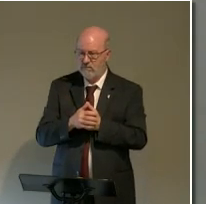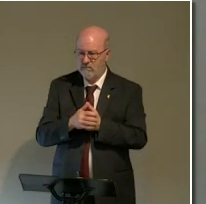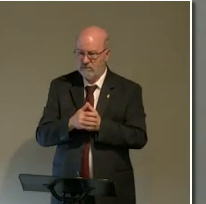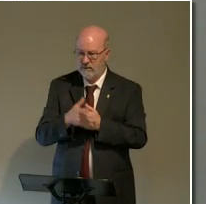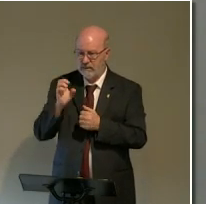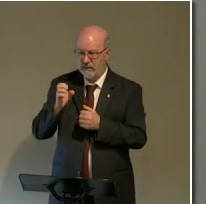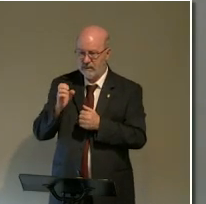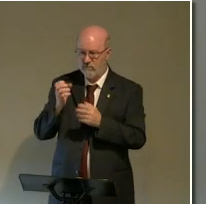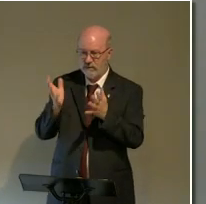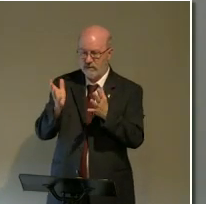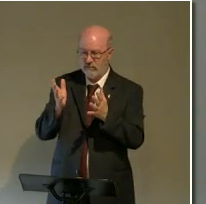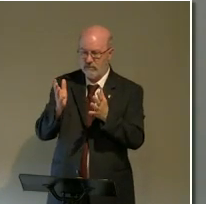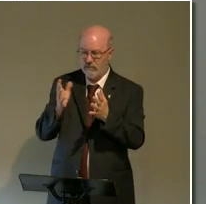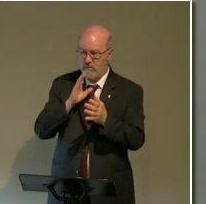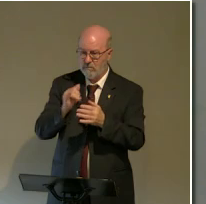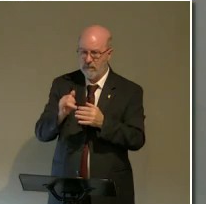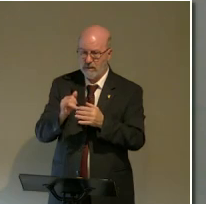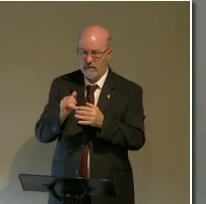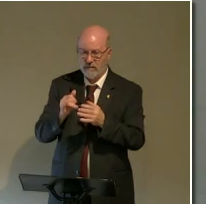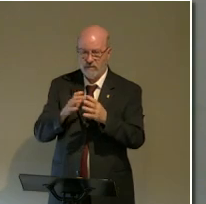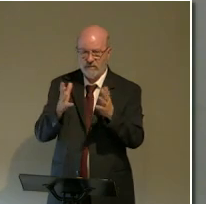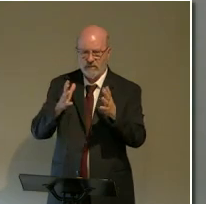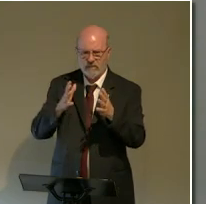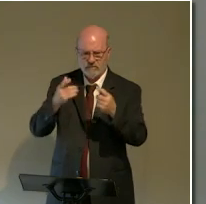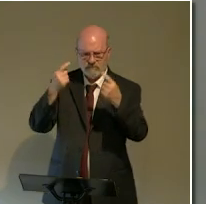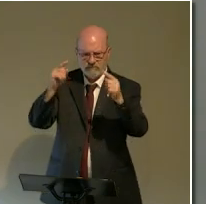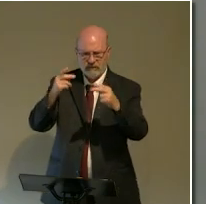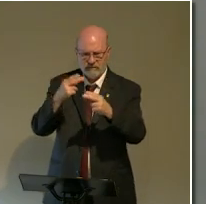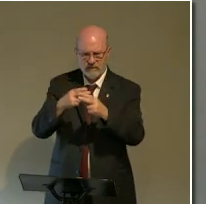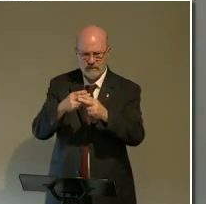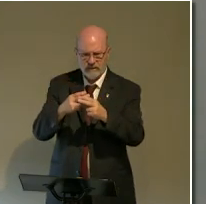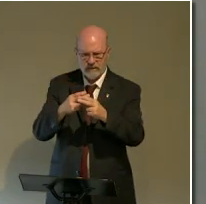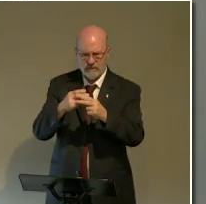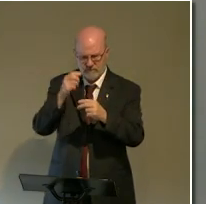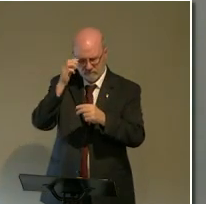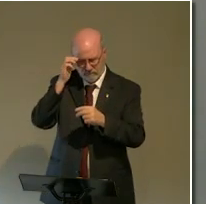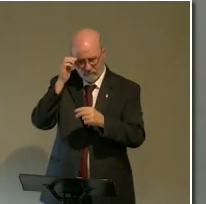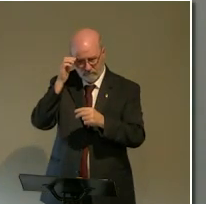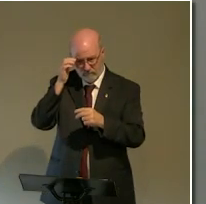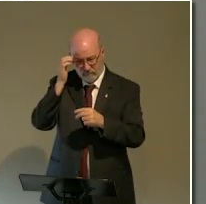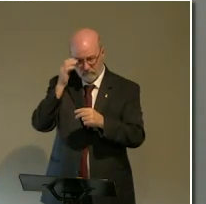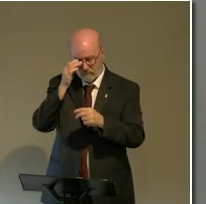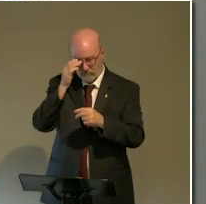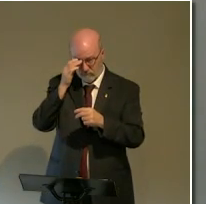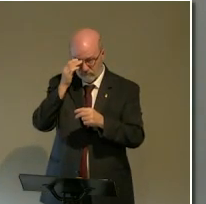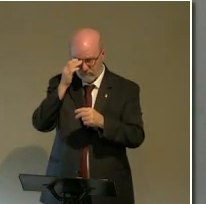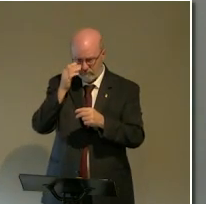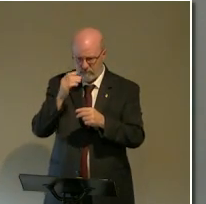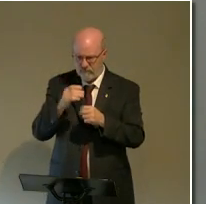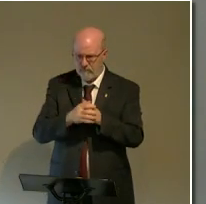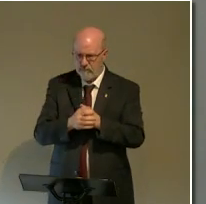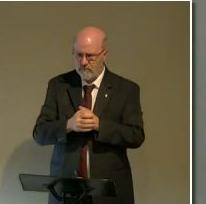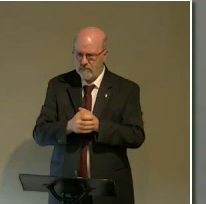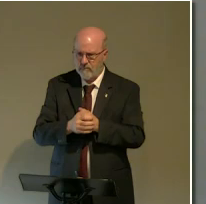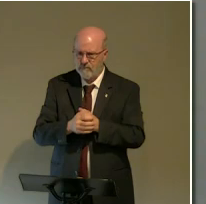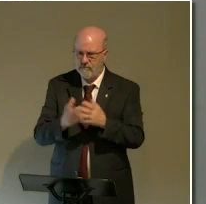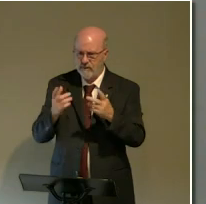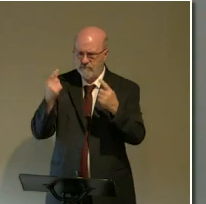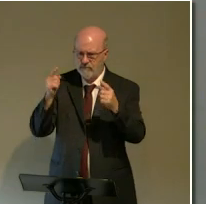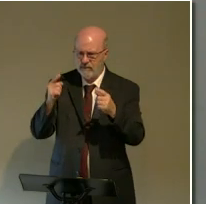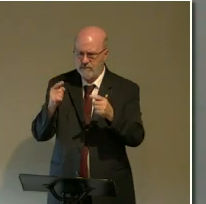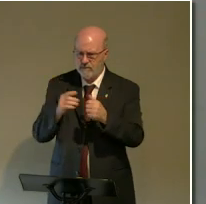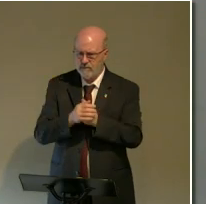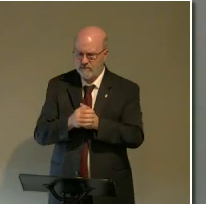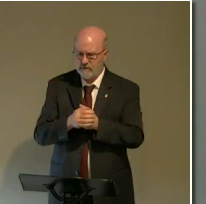he was interviewed by a very well-known name, reporter, whatever, journalist, very well-known